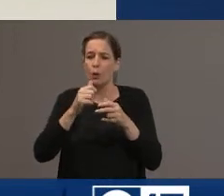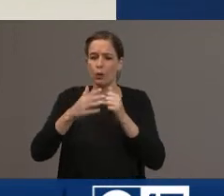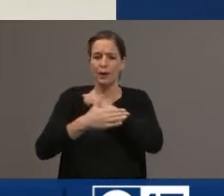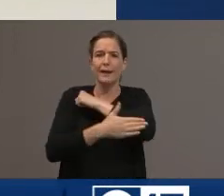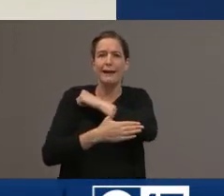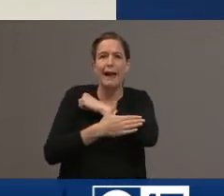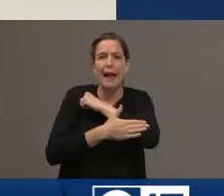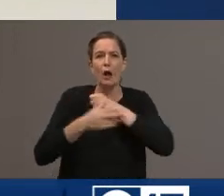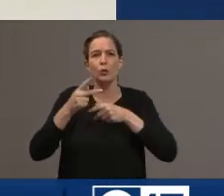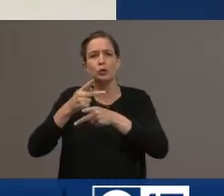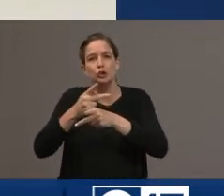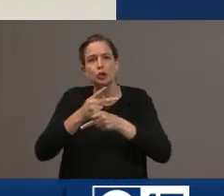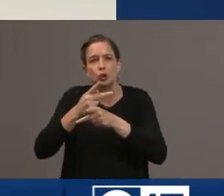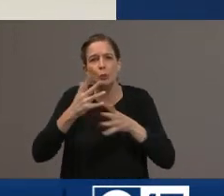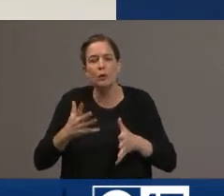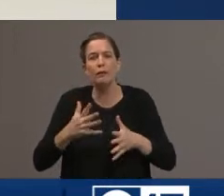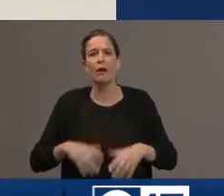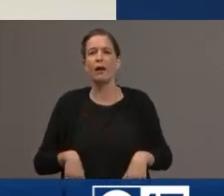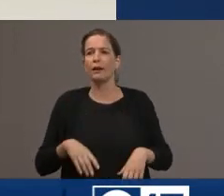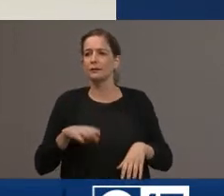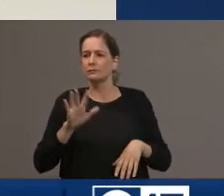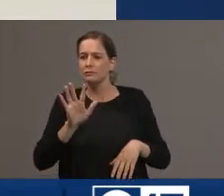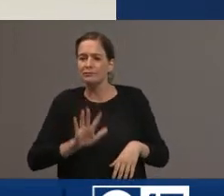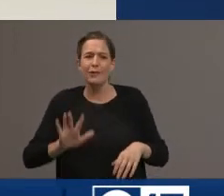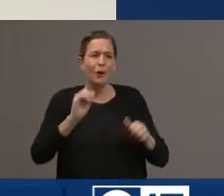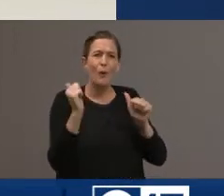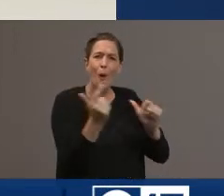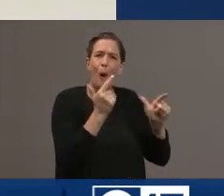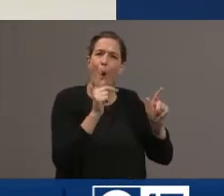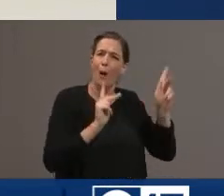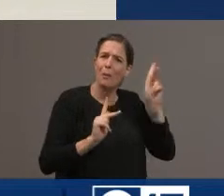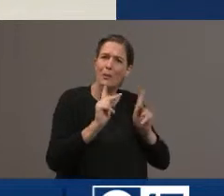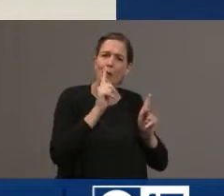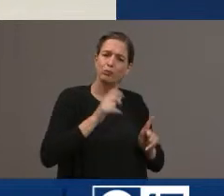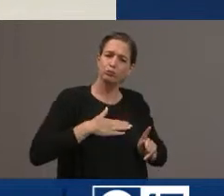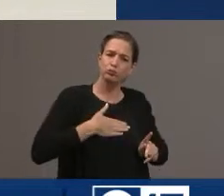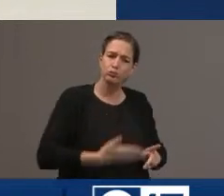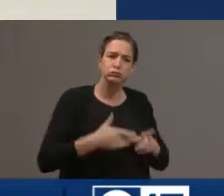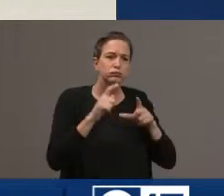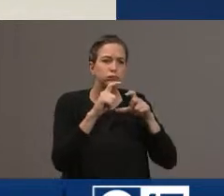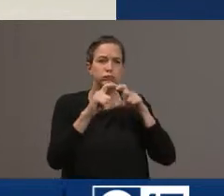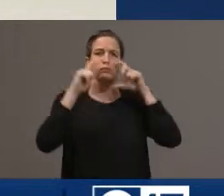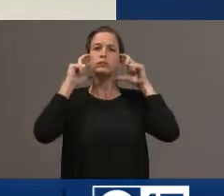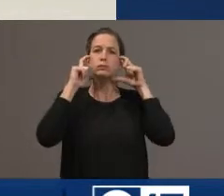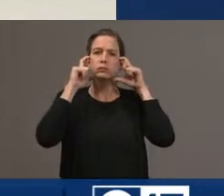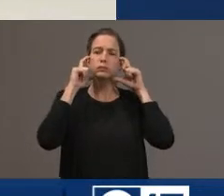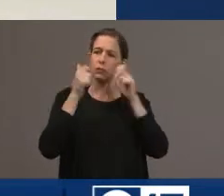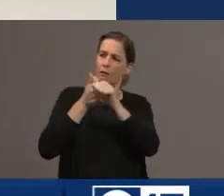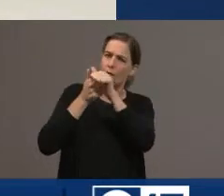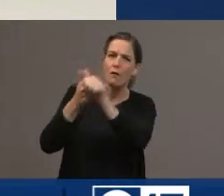their compliance with this. And I want to enlist everyone else to be part of it.